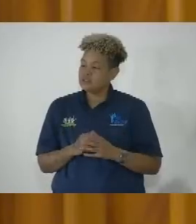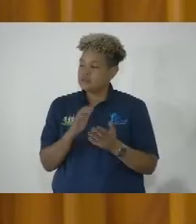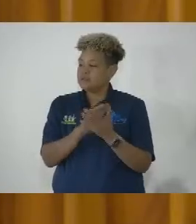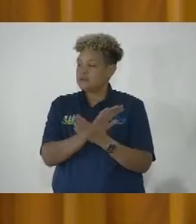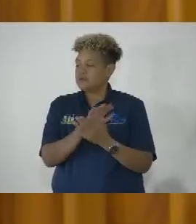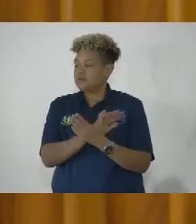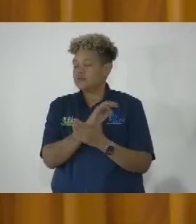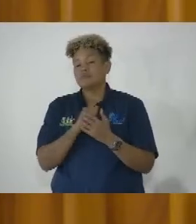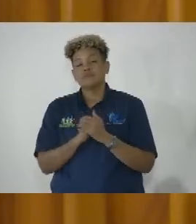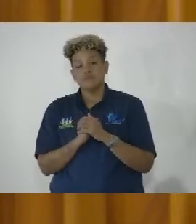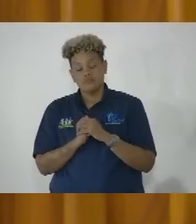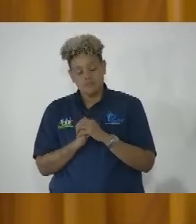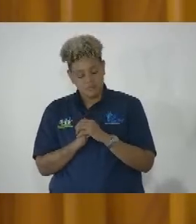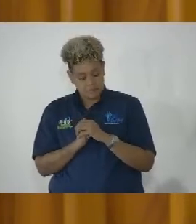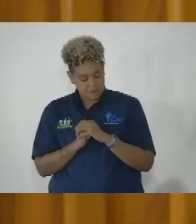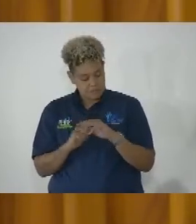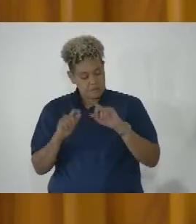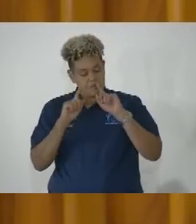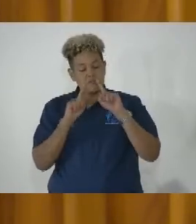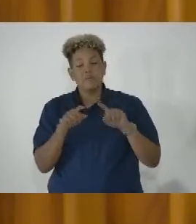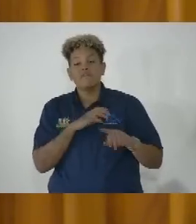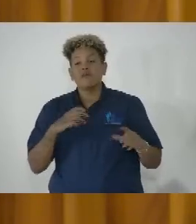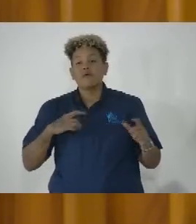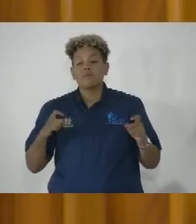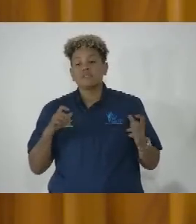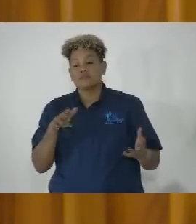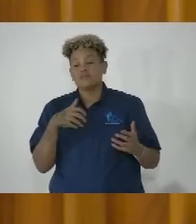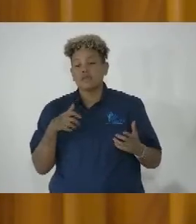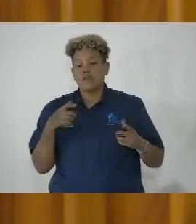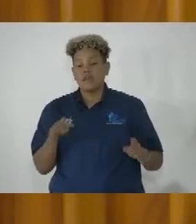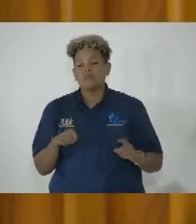papers, reports from committees,